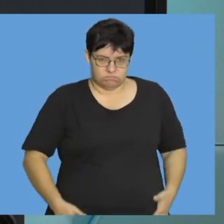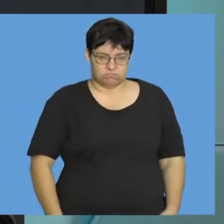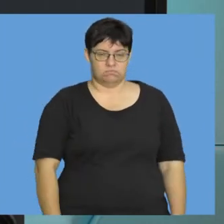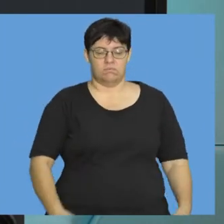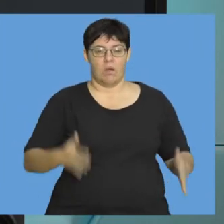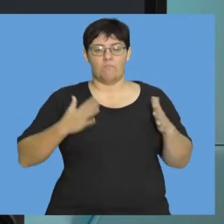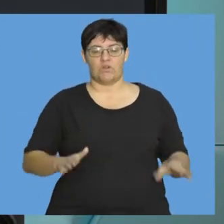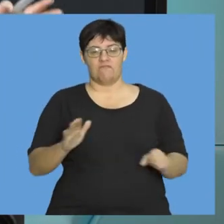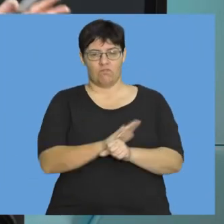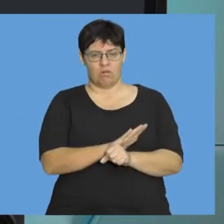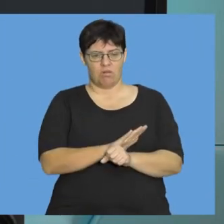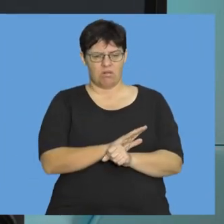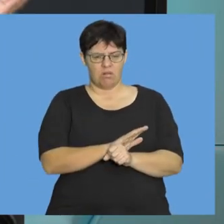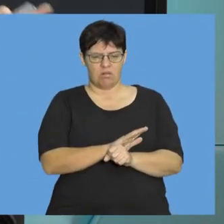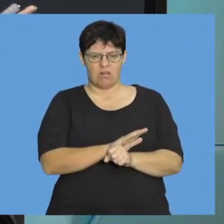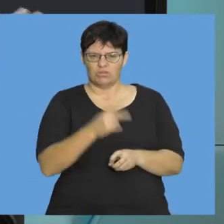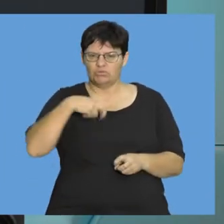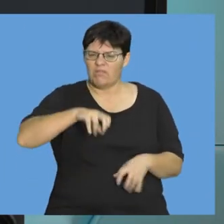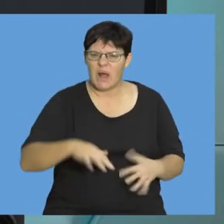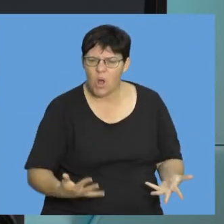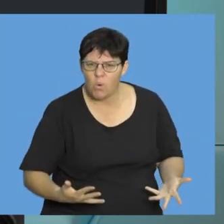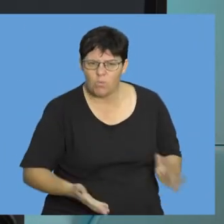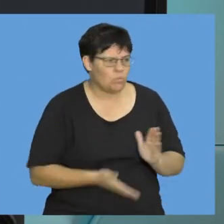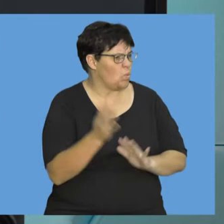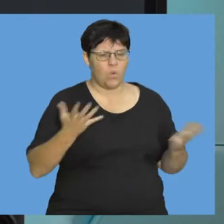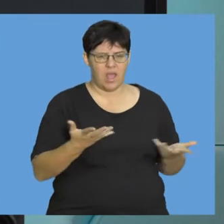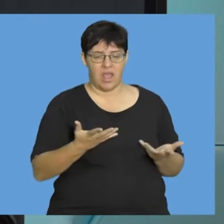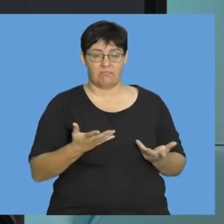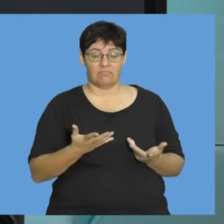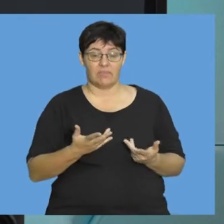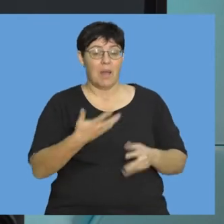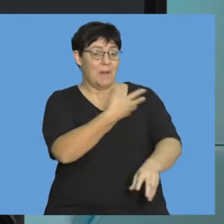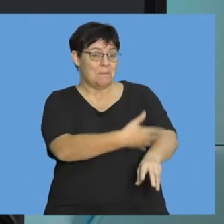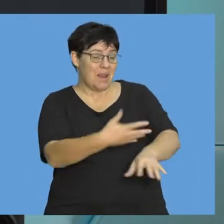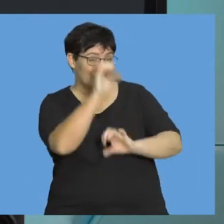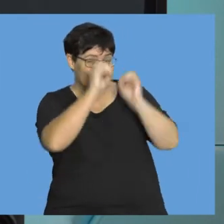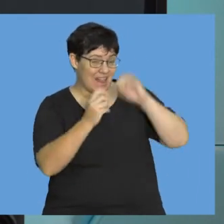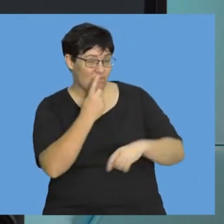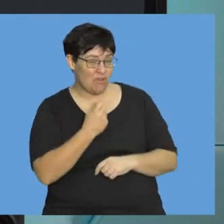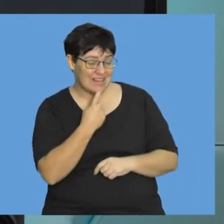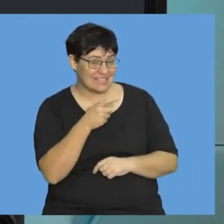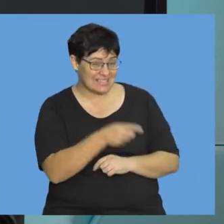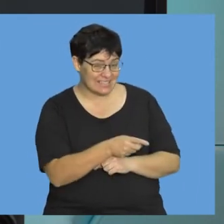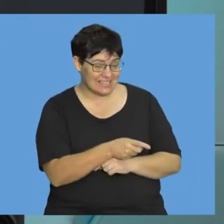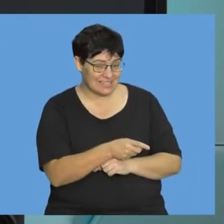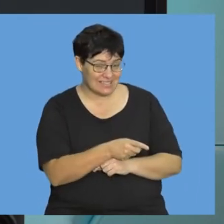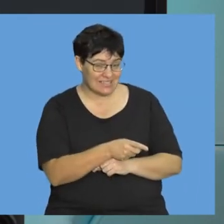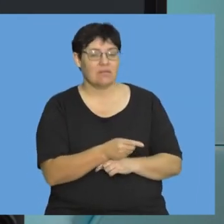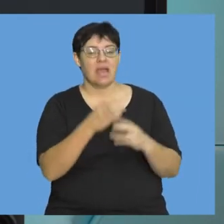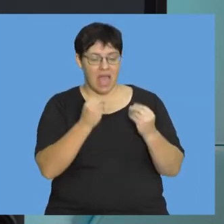body. How does it travel? Where does it go? In your red blood cells, you've got